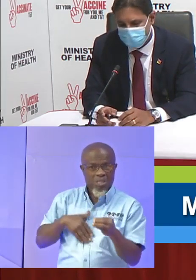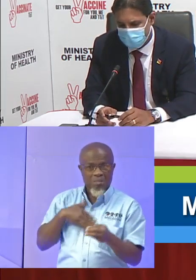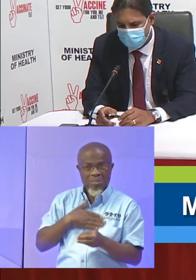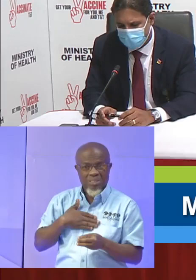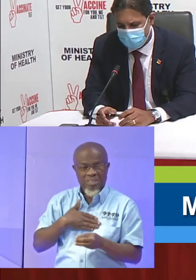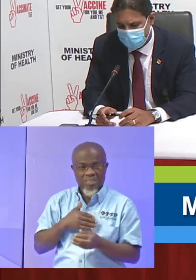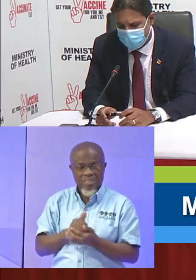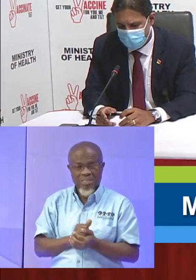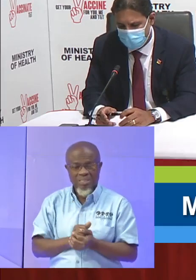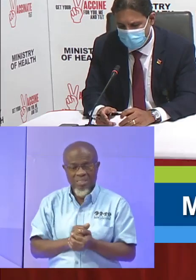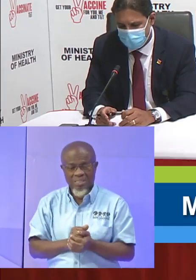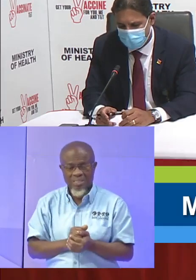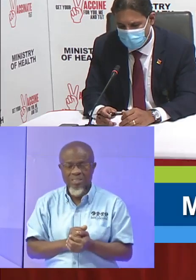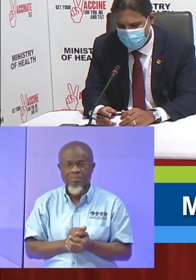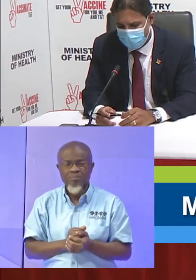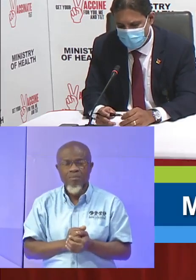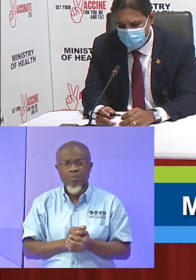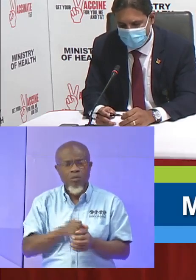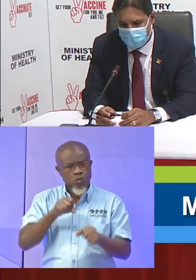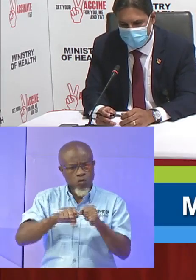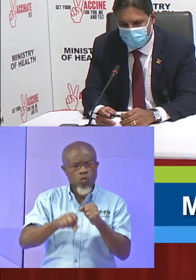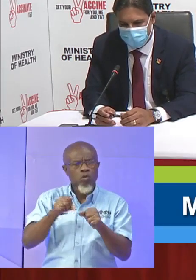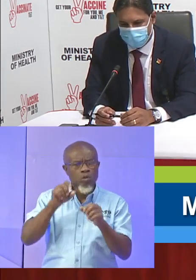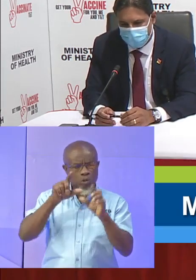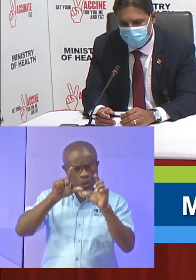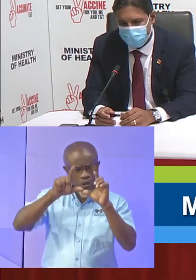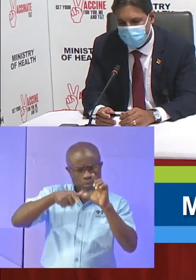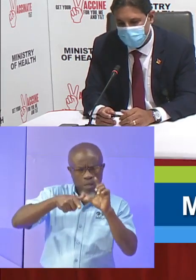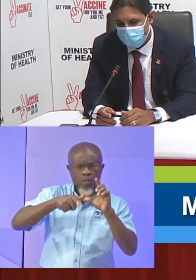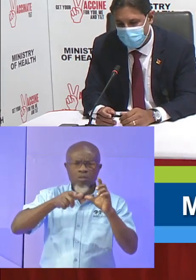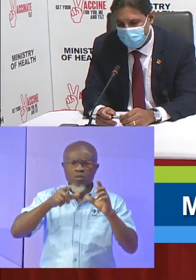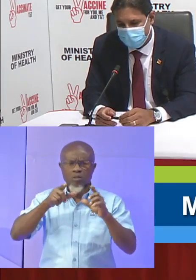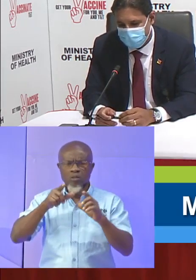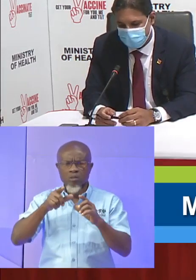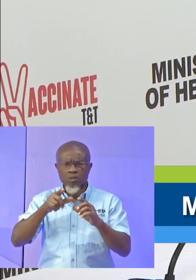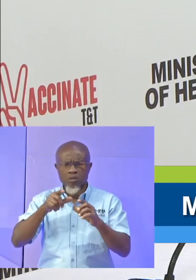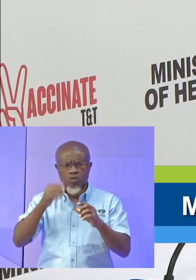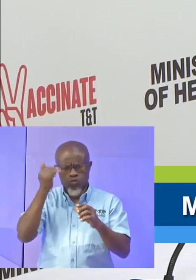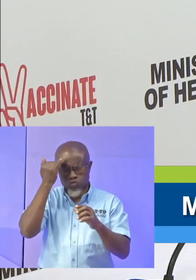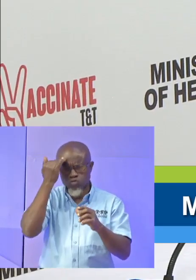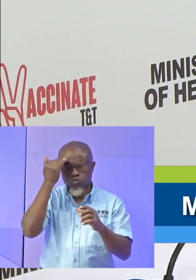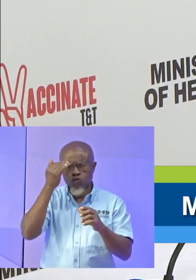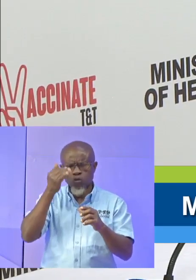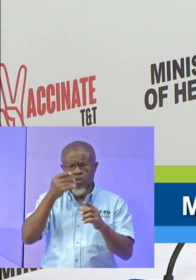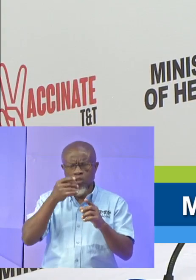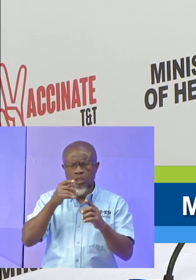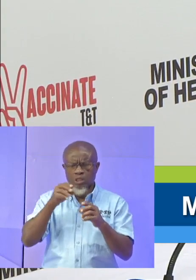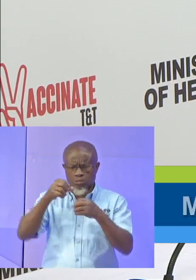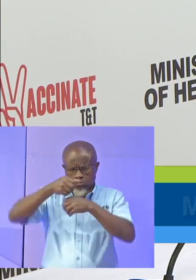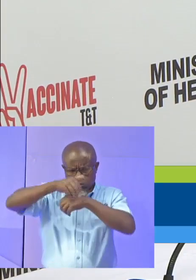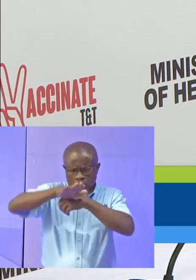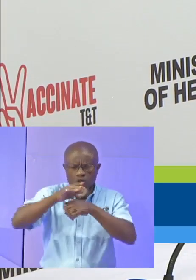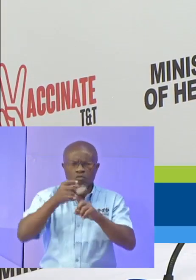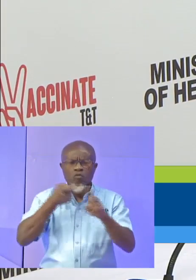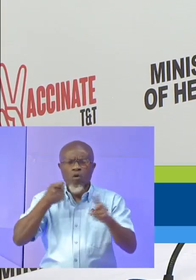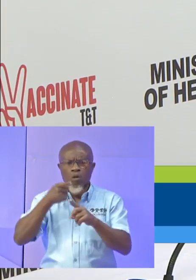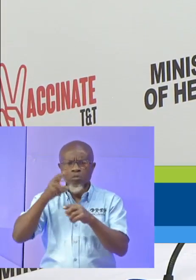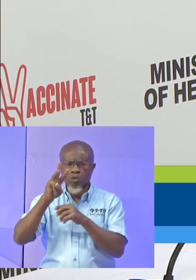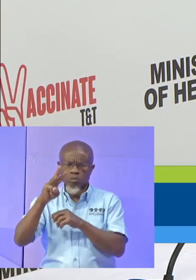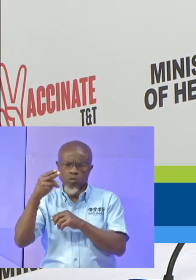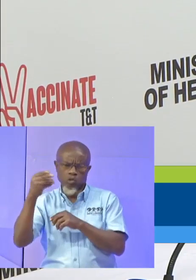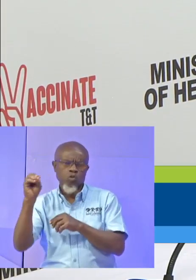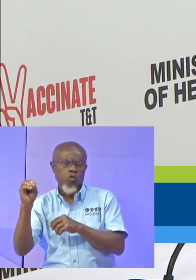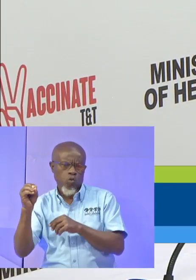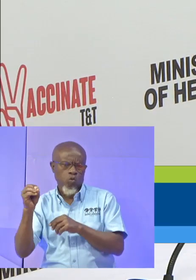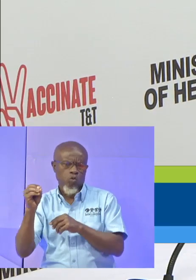Yeah, sure. So the expiry, as you know, is really sent from WHO in terms of the expiry.